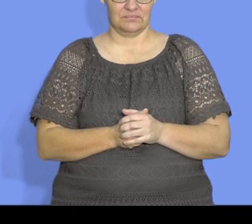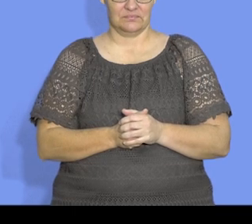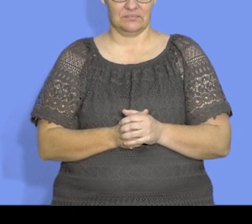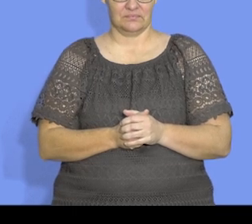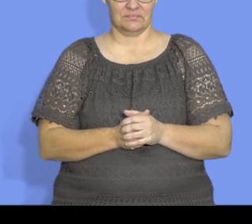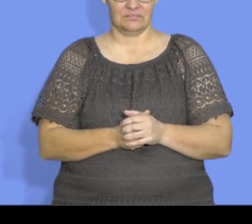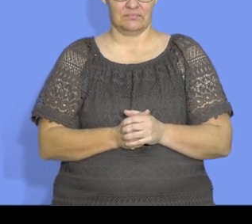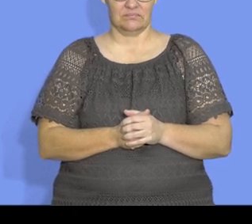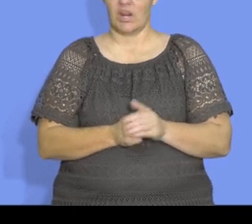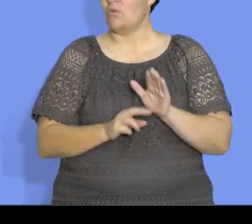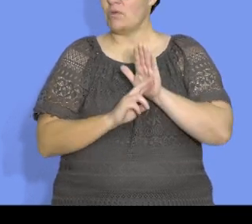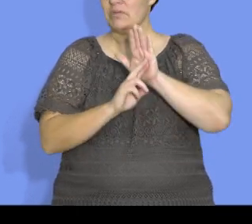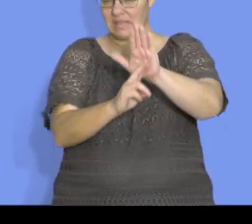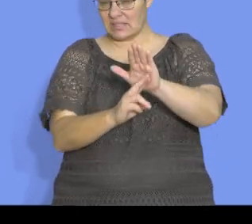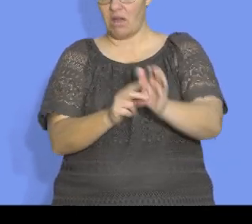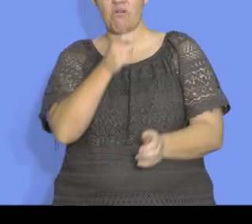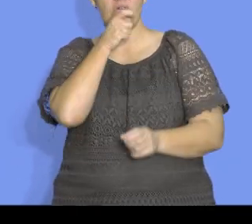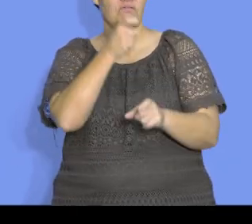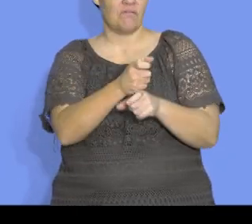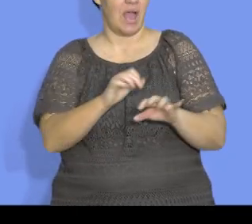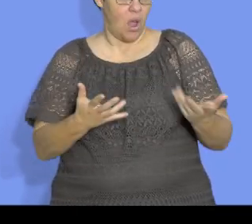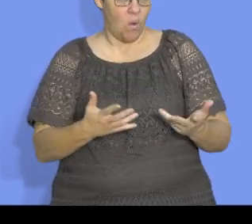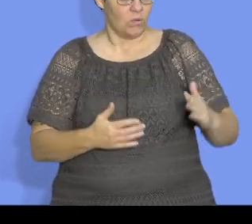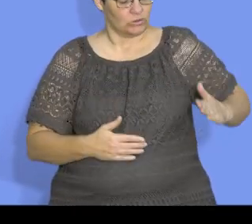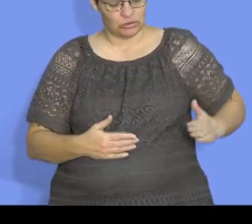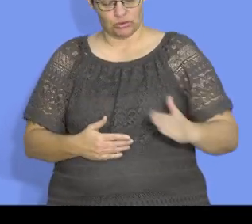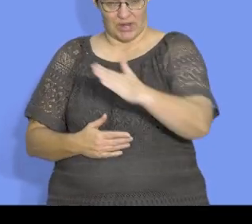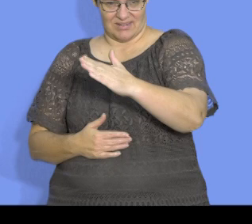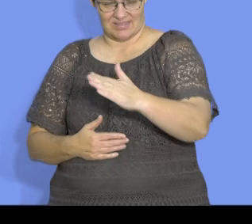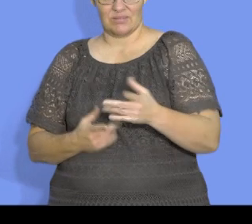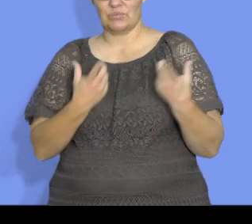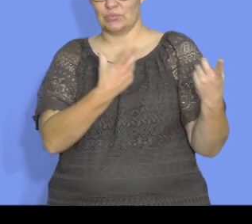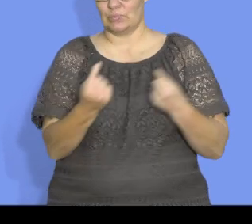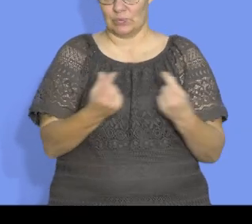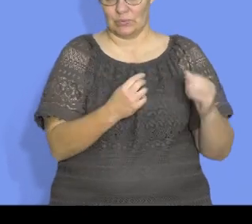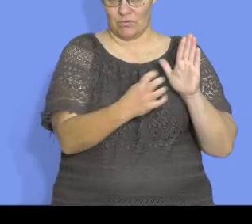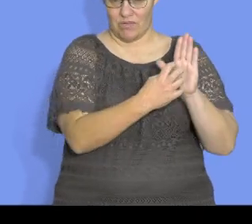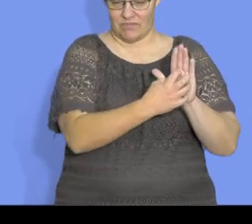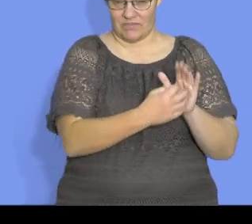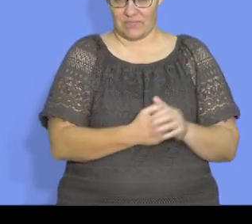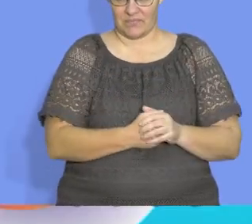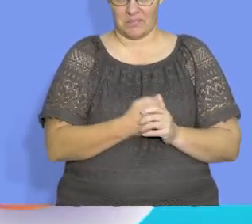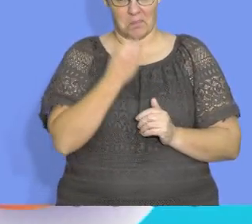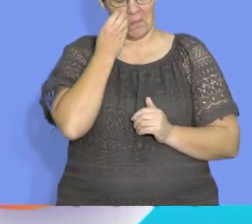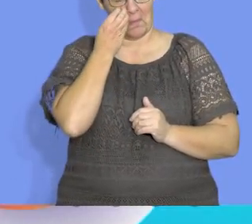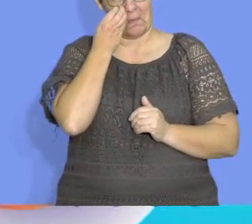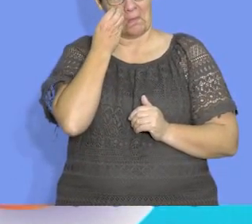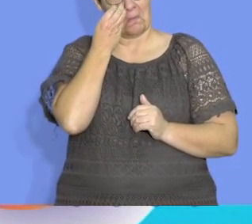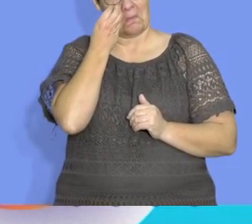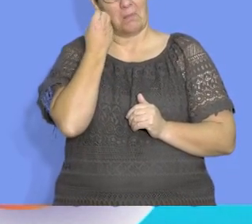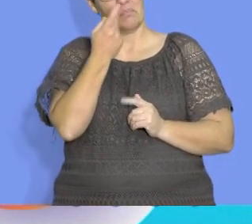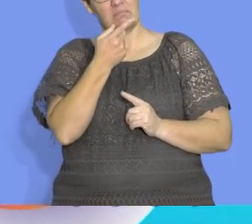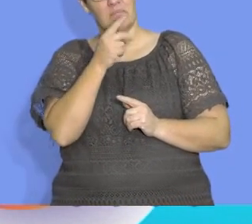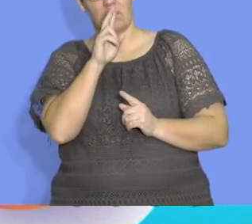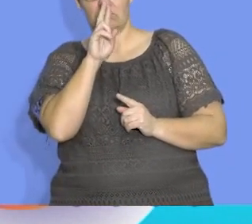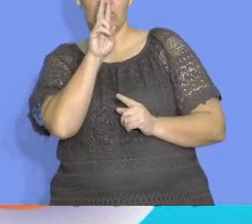relationship. We can represent it and confirm it by doing the straight line bit as well. Okay, let's have a